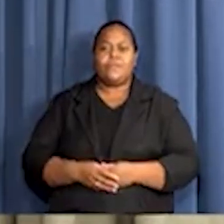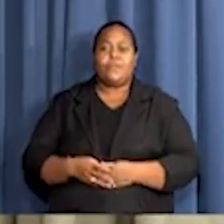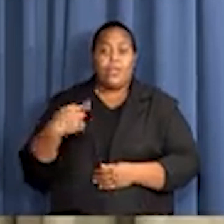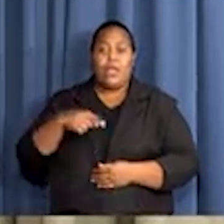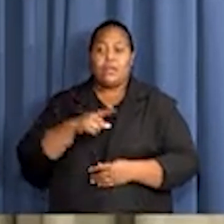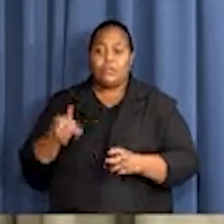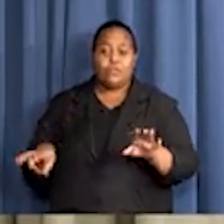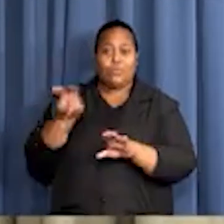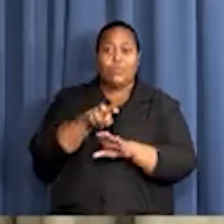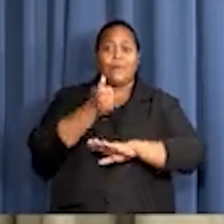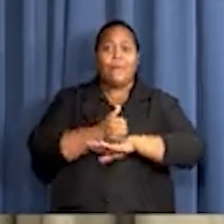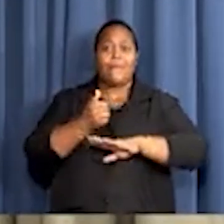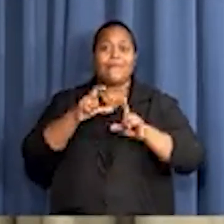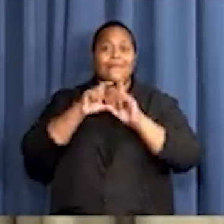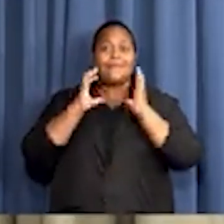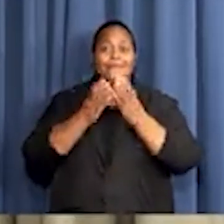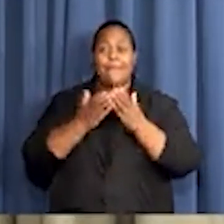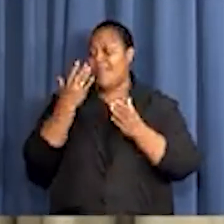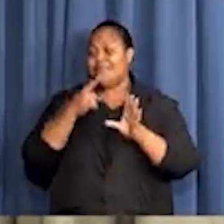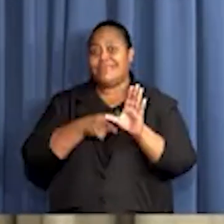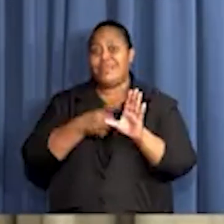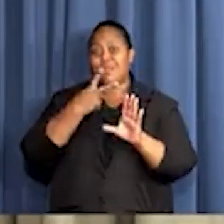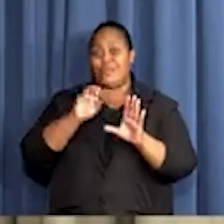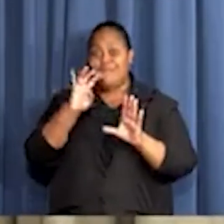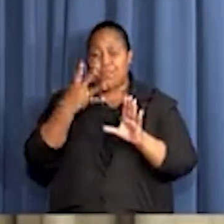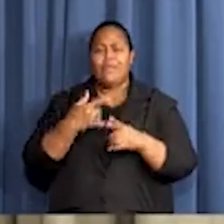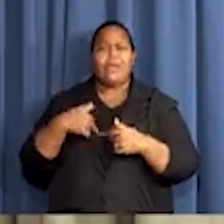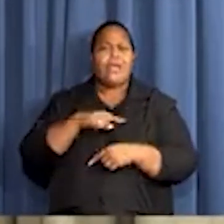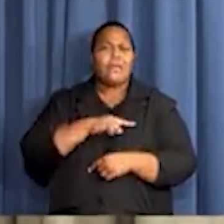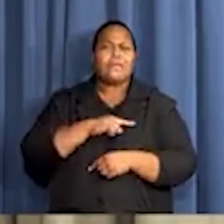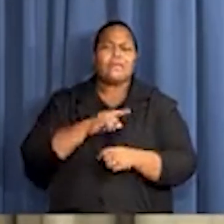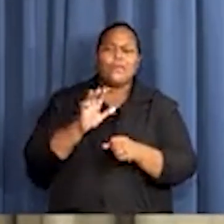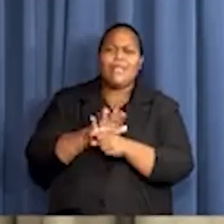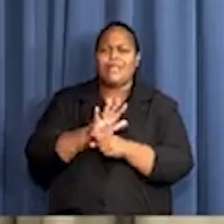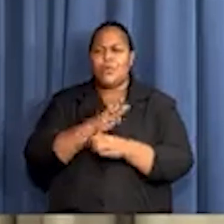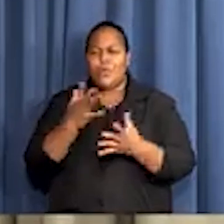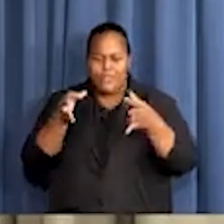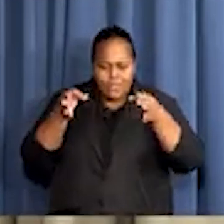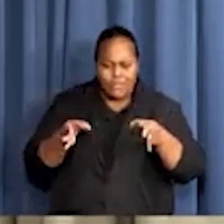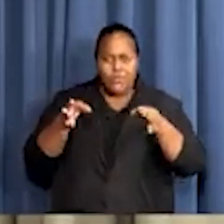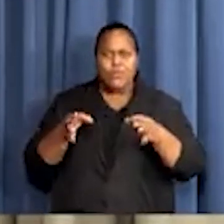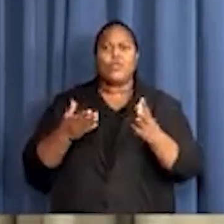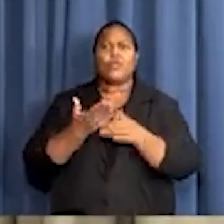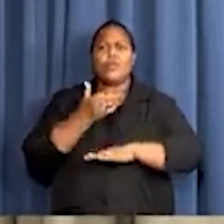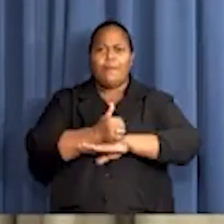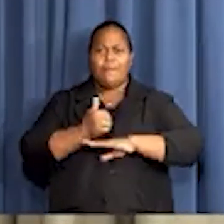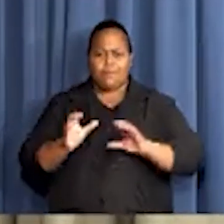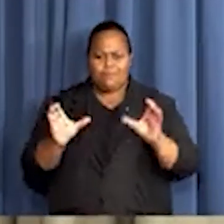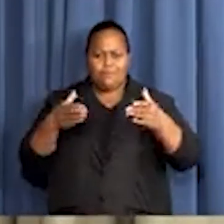on December the 24th, we quickly began decision-making through the Cabinet of